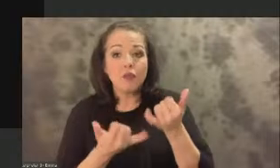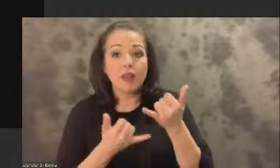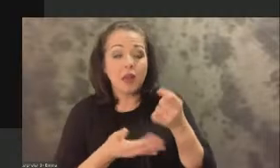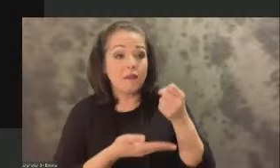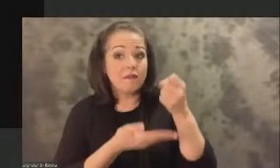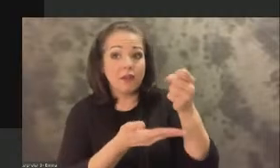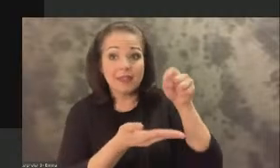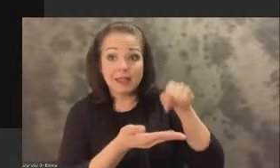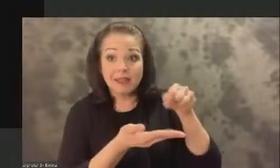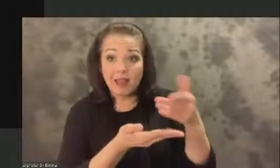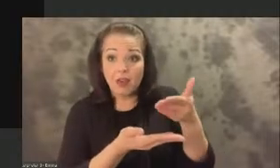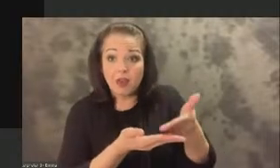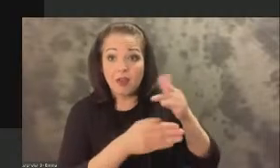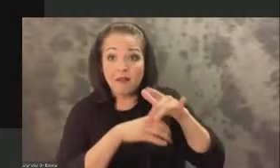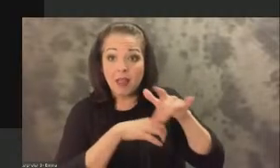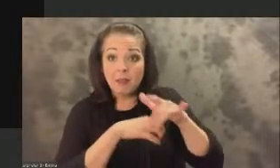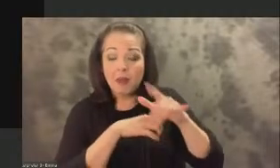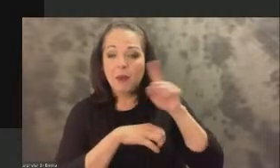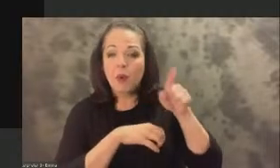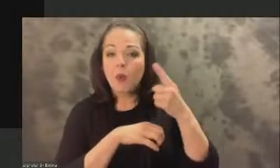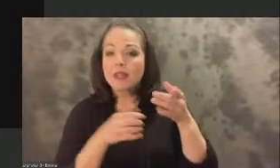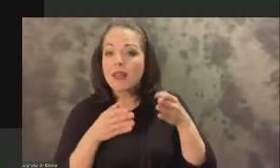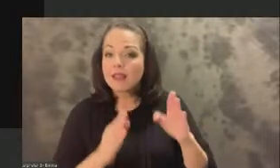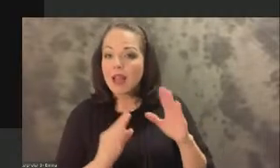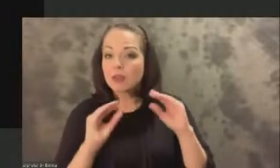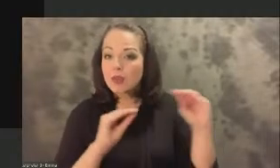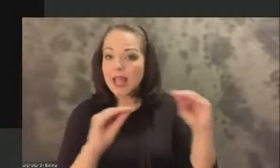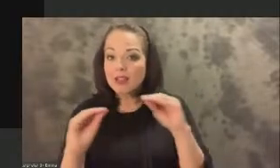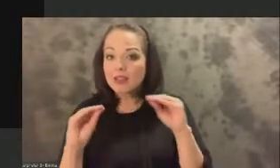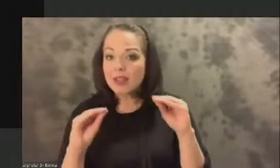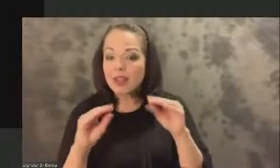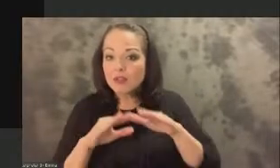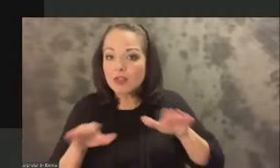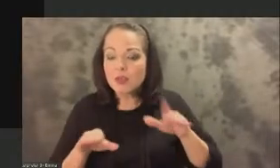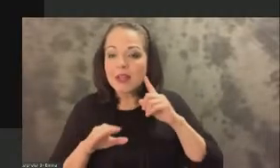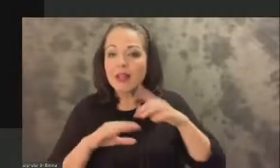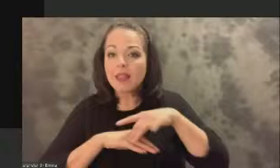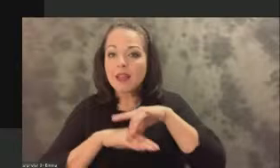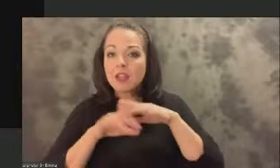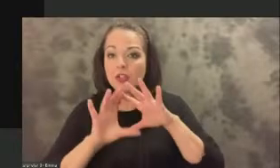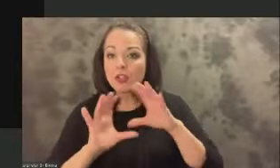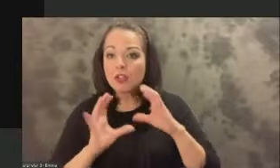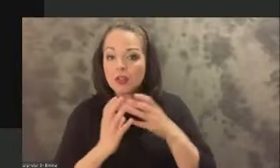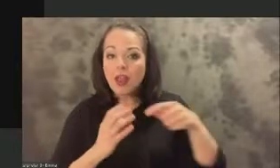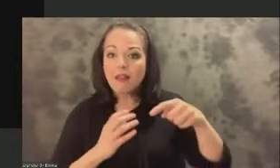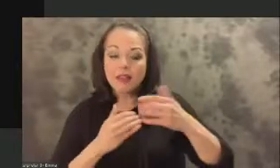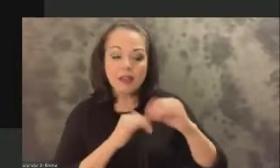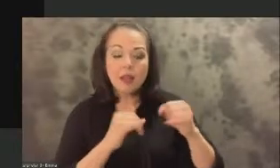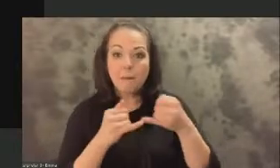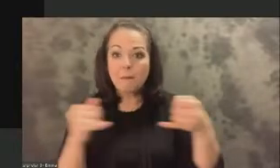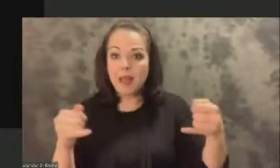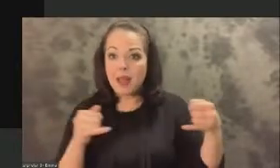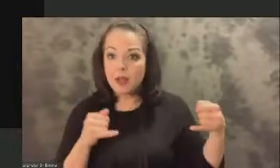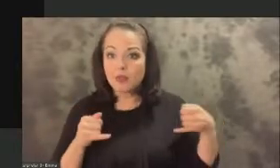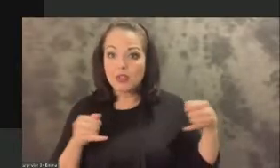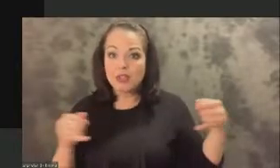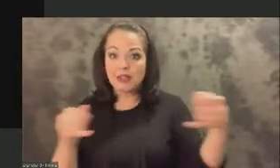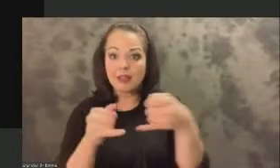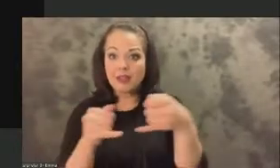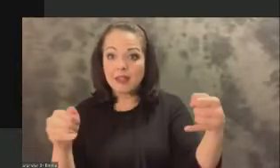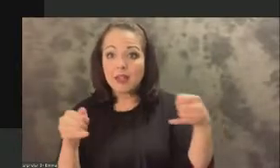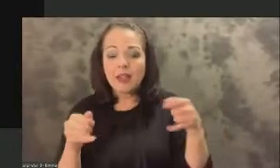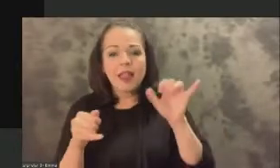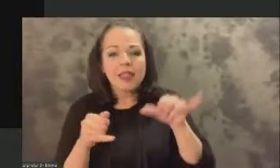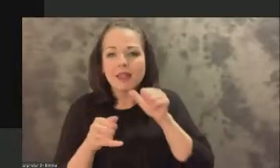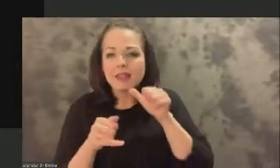there, but it's only allowed to educate children in the geographic boundary. So then that doesn't